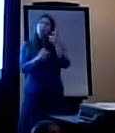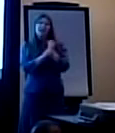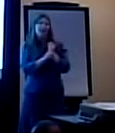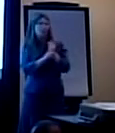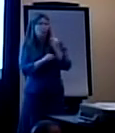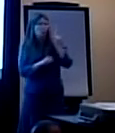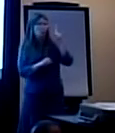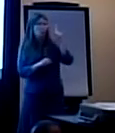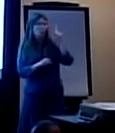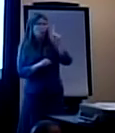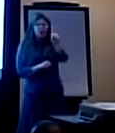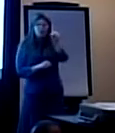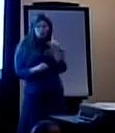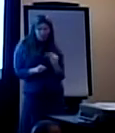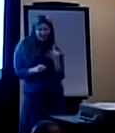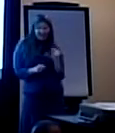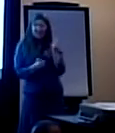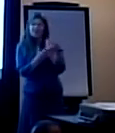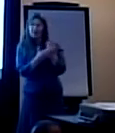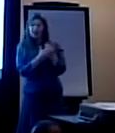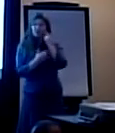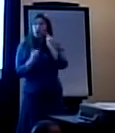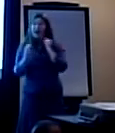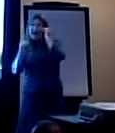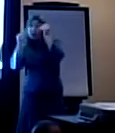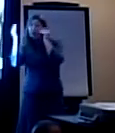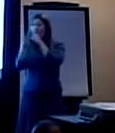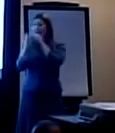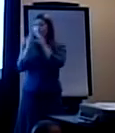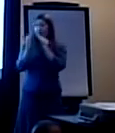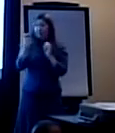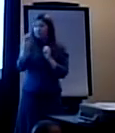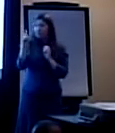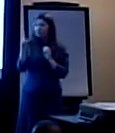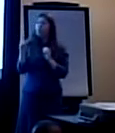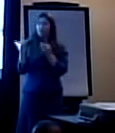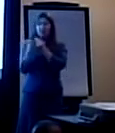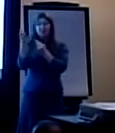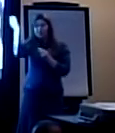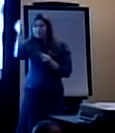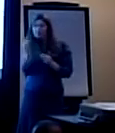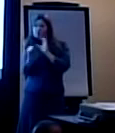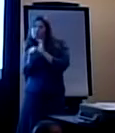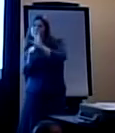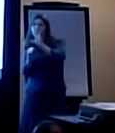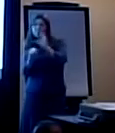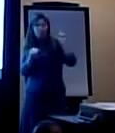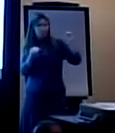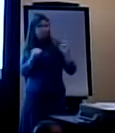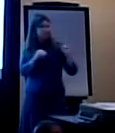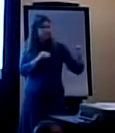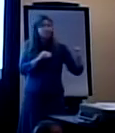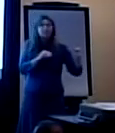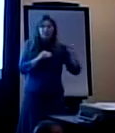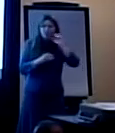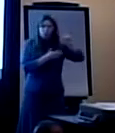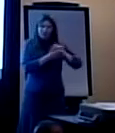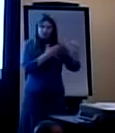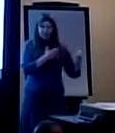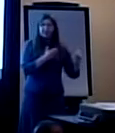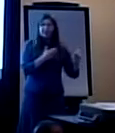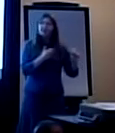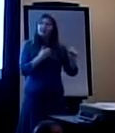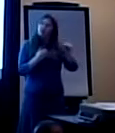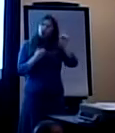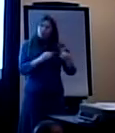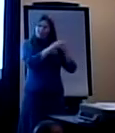1/20th the funding of non-adult education, adult literacy is not going to go very far. And you must have clear policy objectives. They're very different